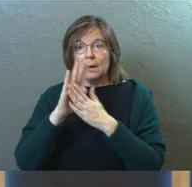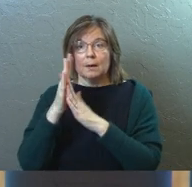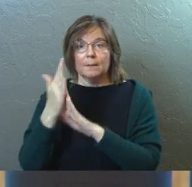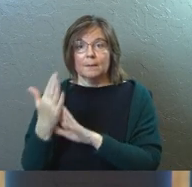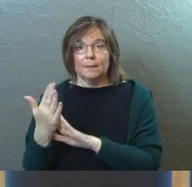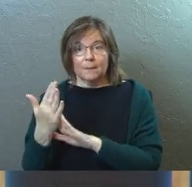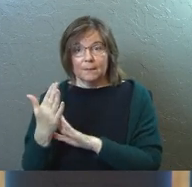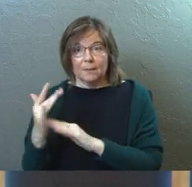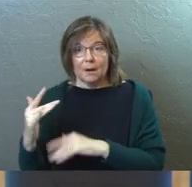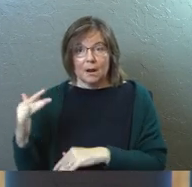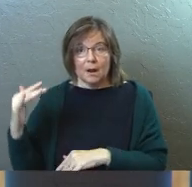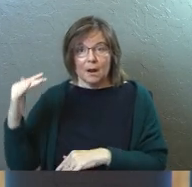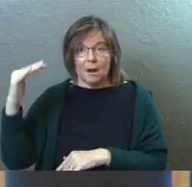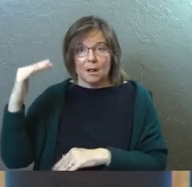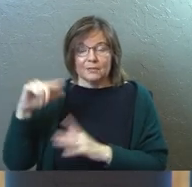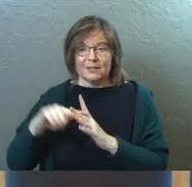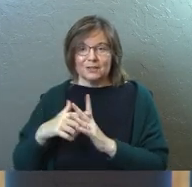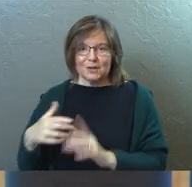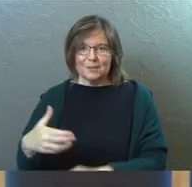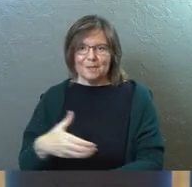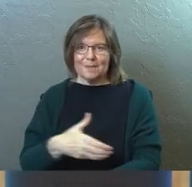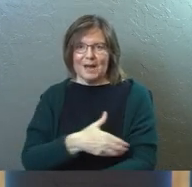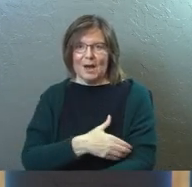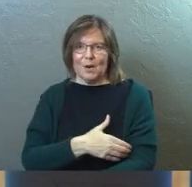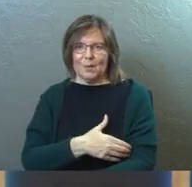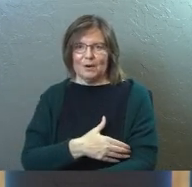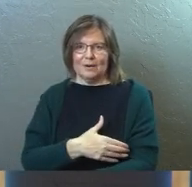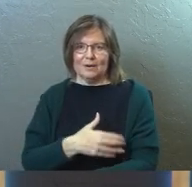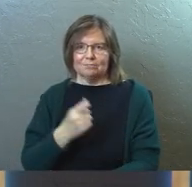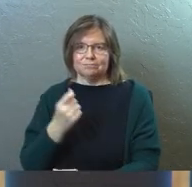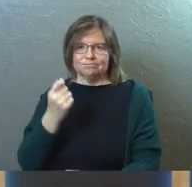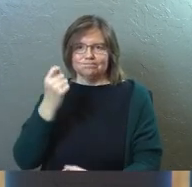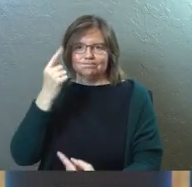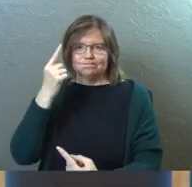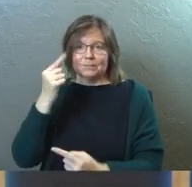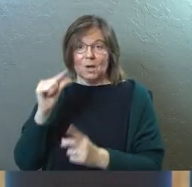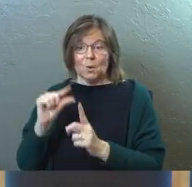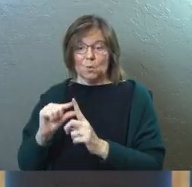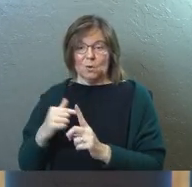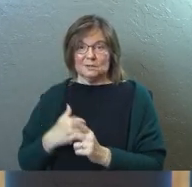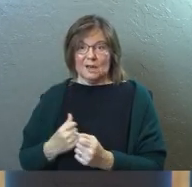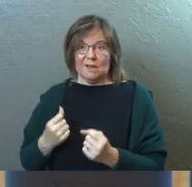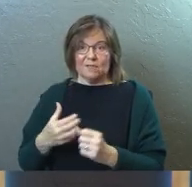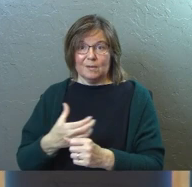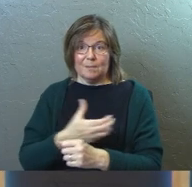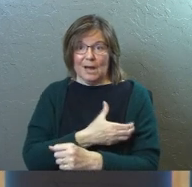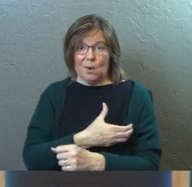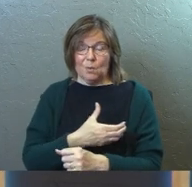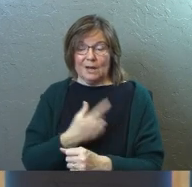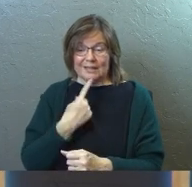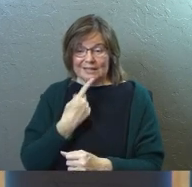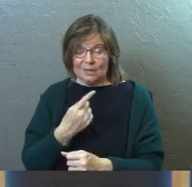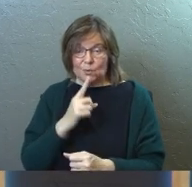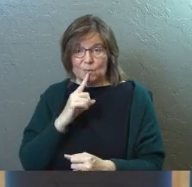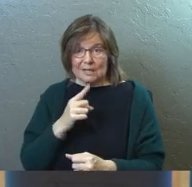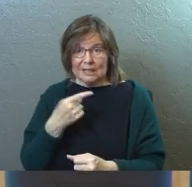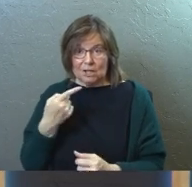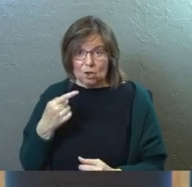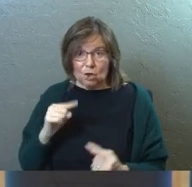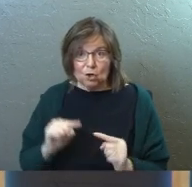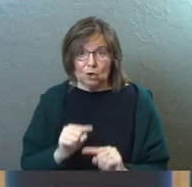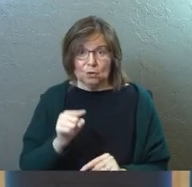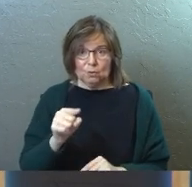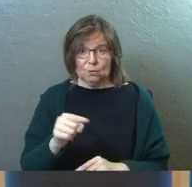get, they start to get power and they start to get words. And words have power and they can say things to really cut